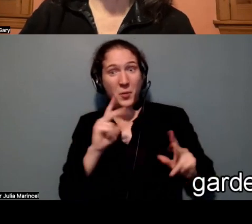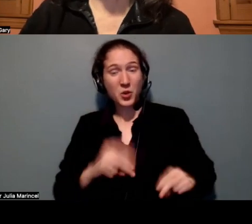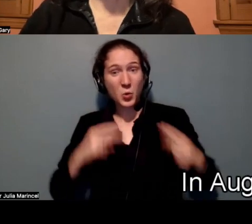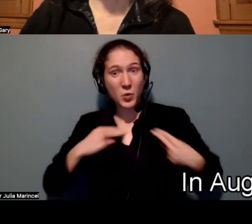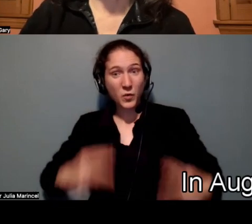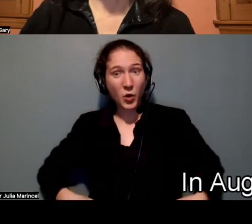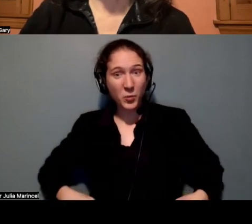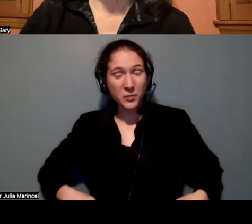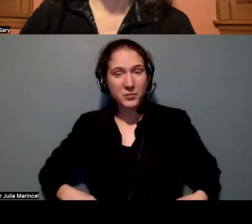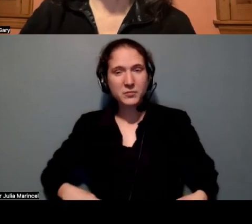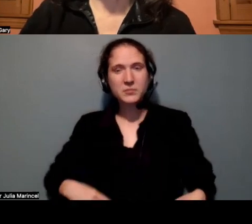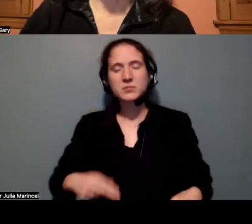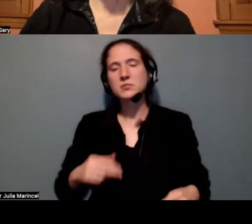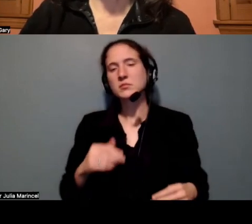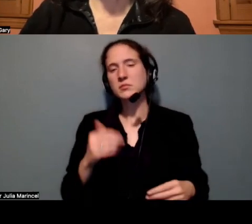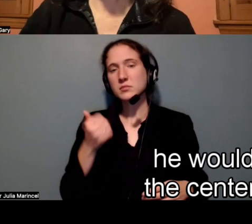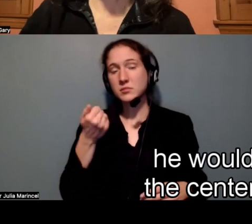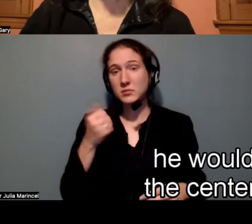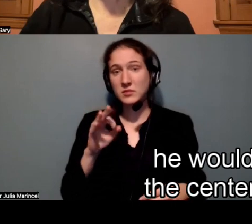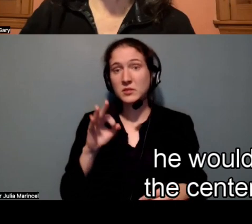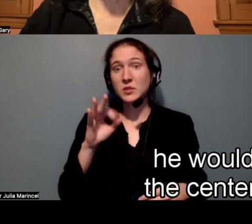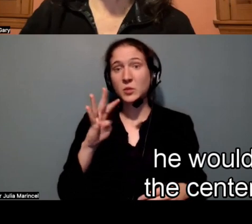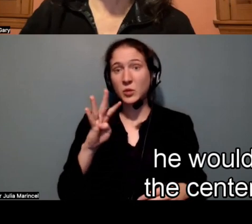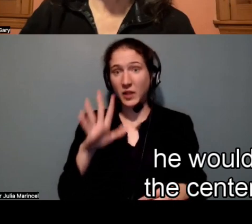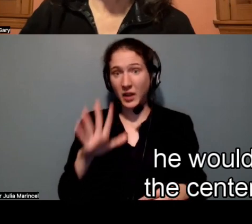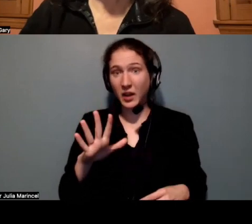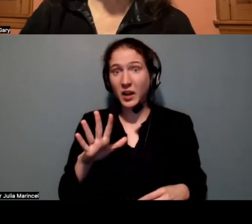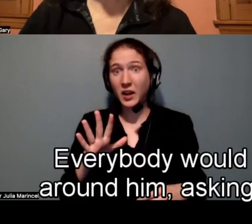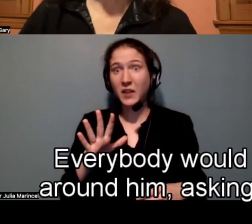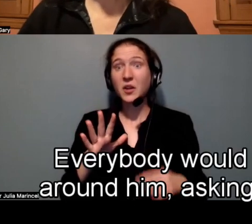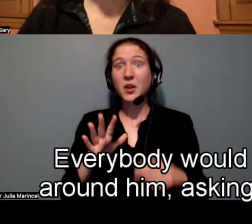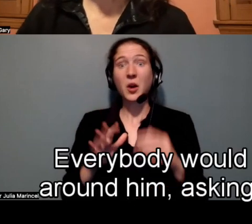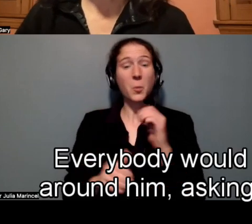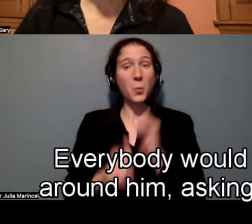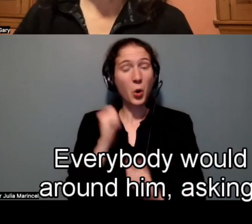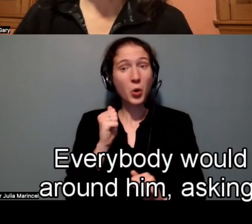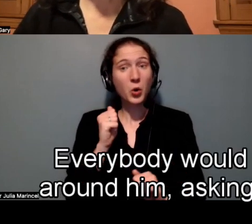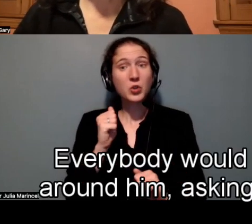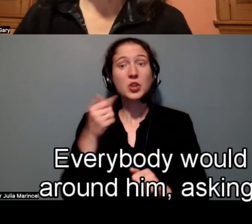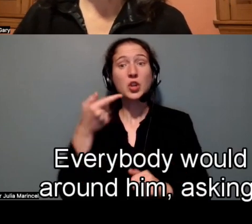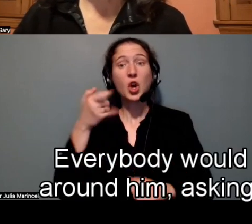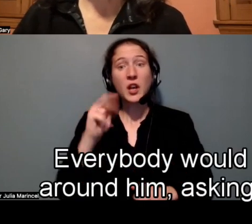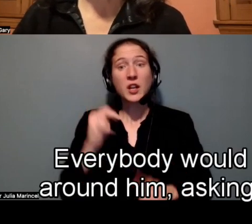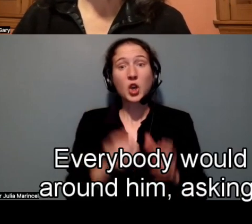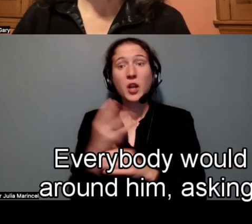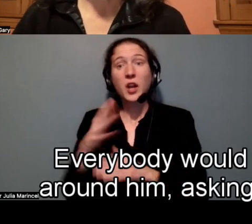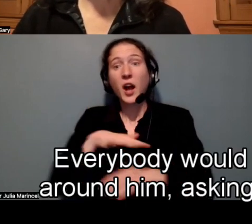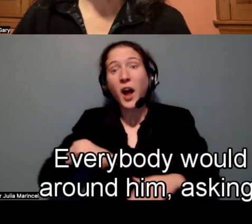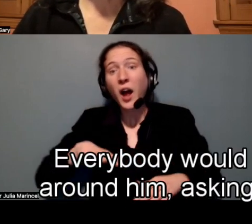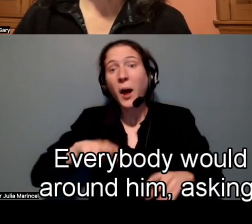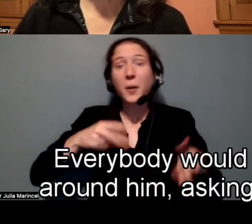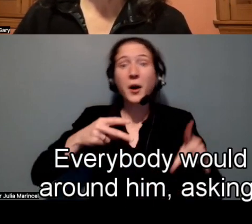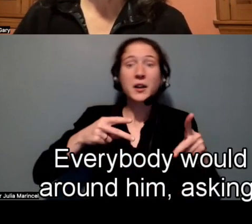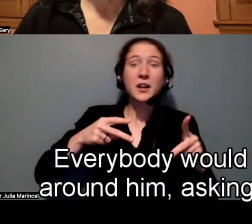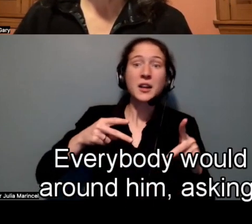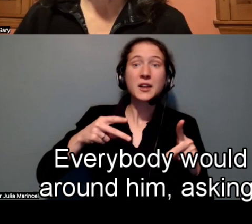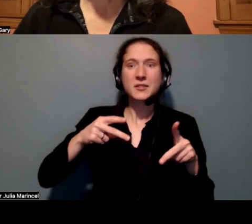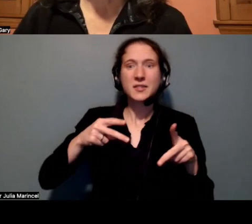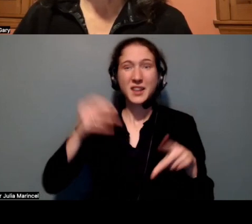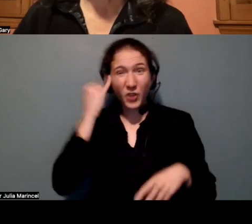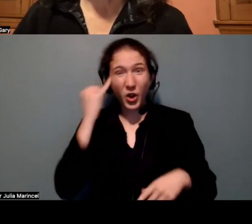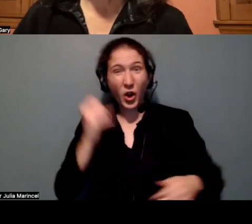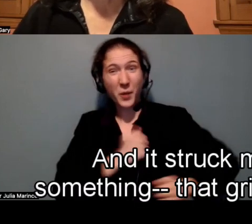garden party in August 1945, he would have been the center of attention. Everybody would have been gathered around him, asking him about his